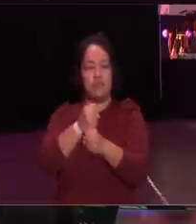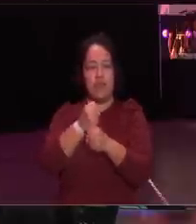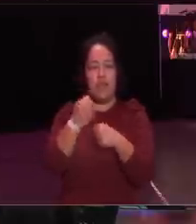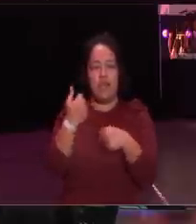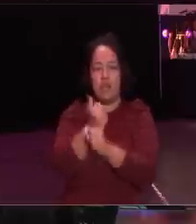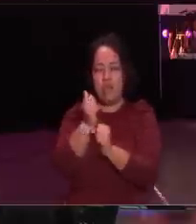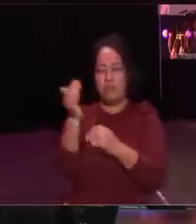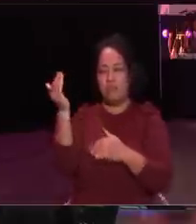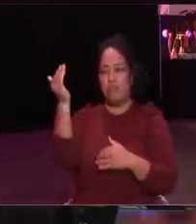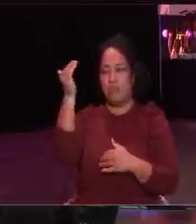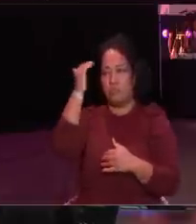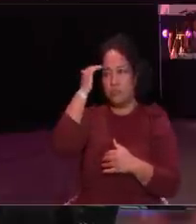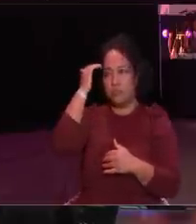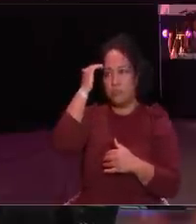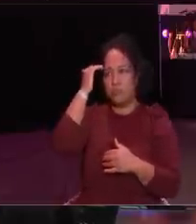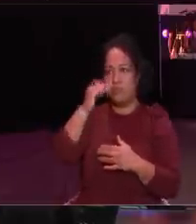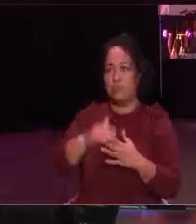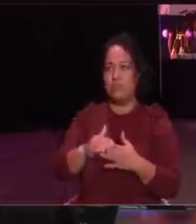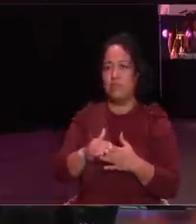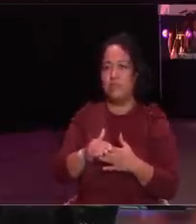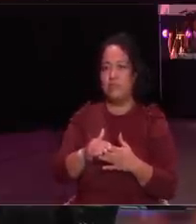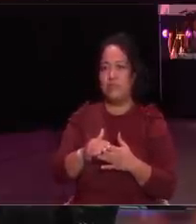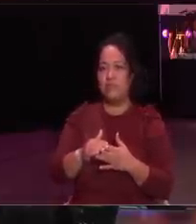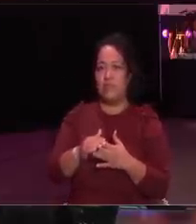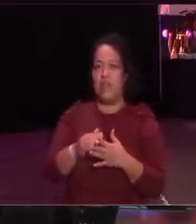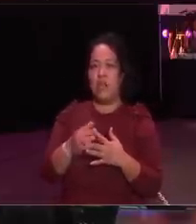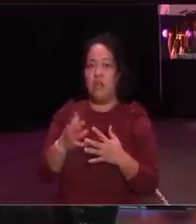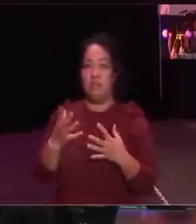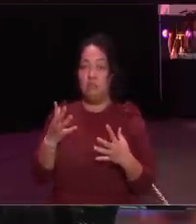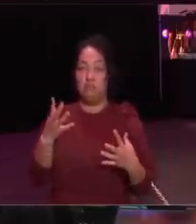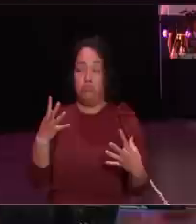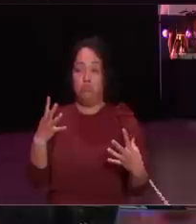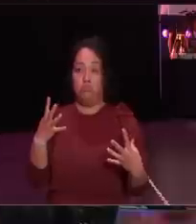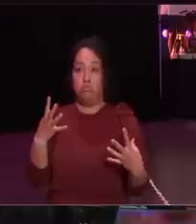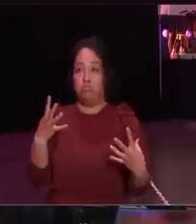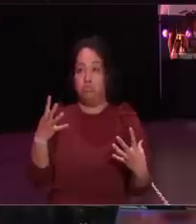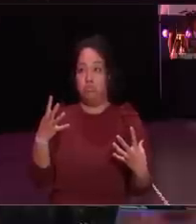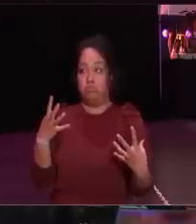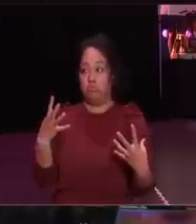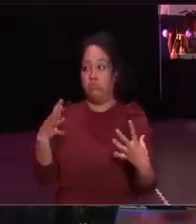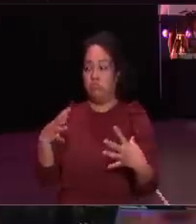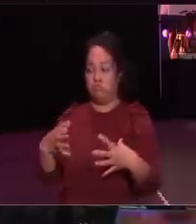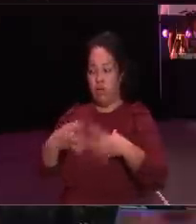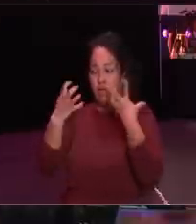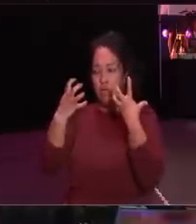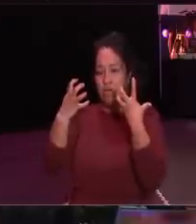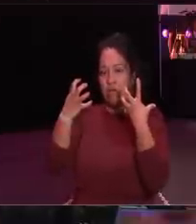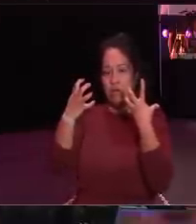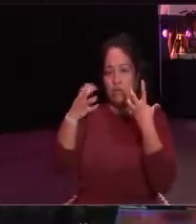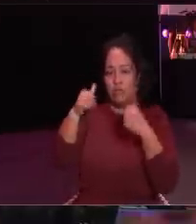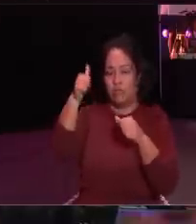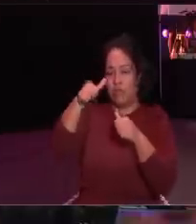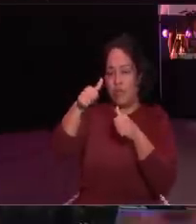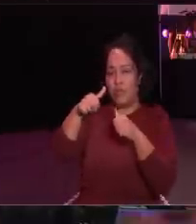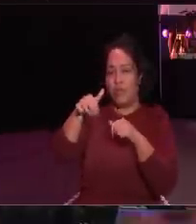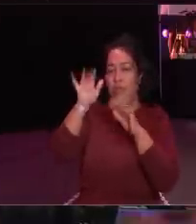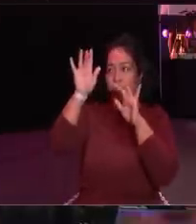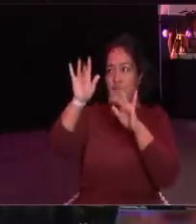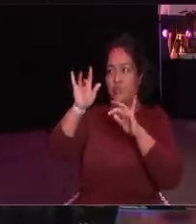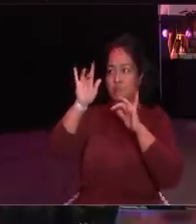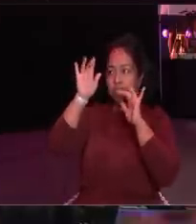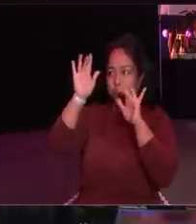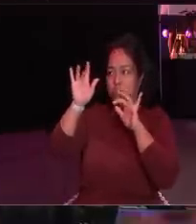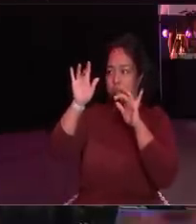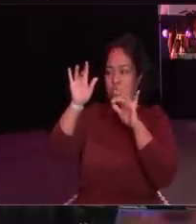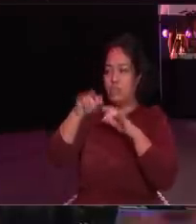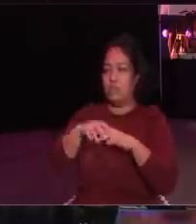it known. Y en la ira. And in wrath. Acuérdate de la misericordia. Remember mercy.